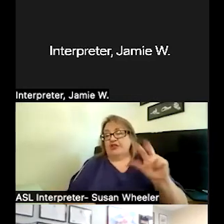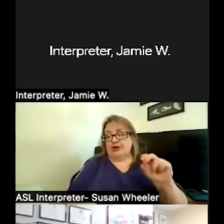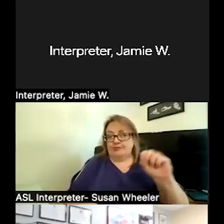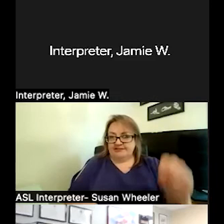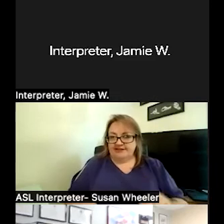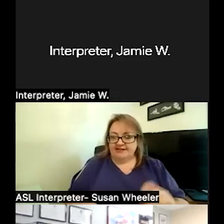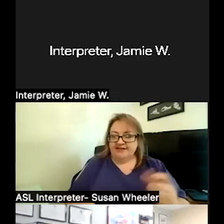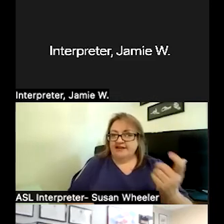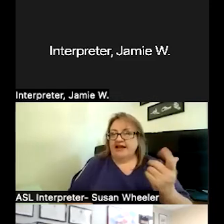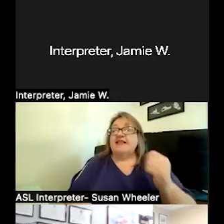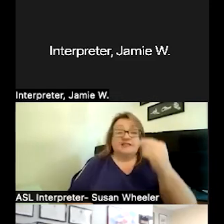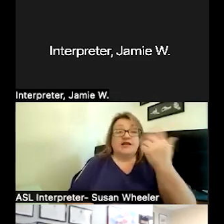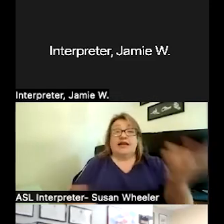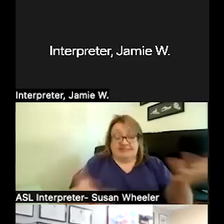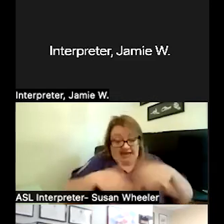where Catholicism